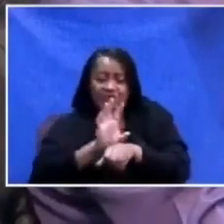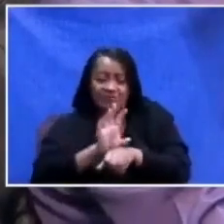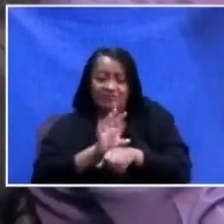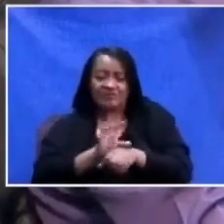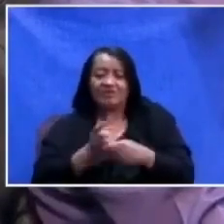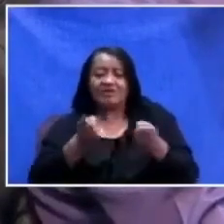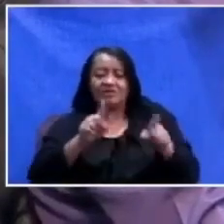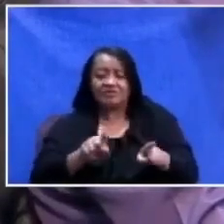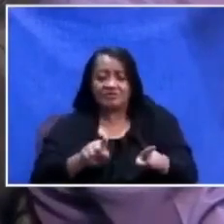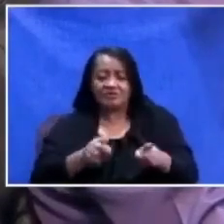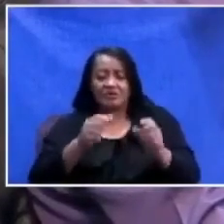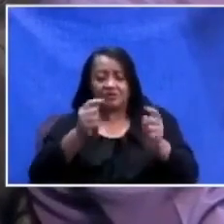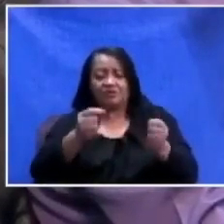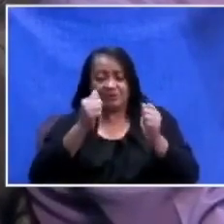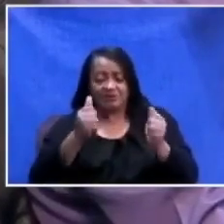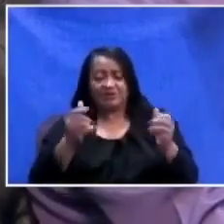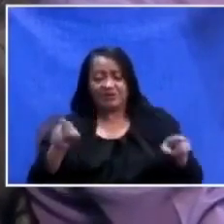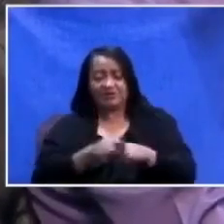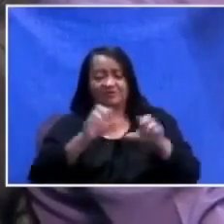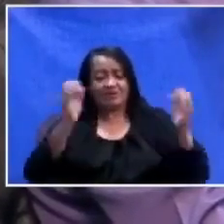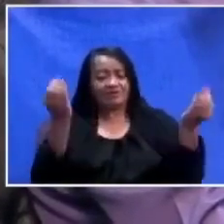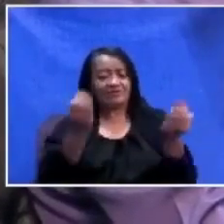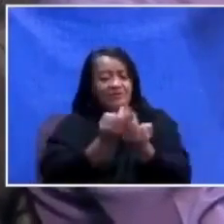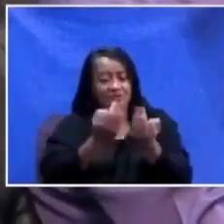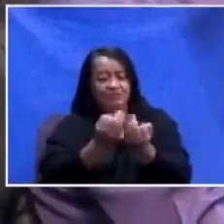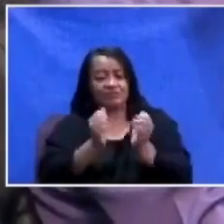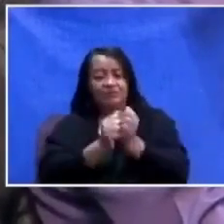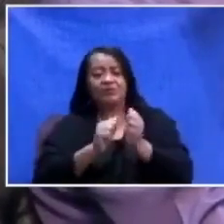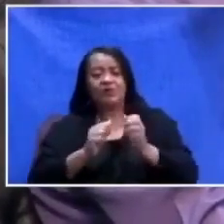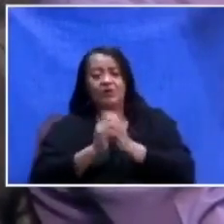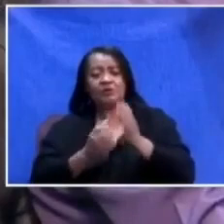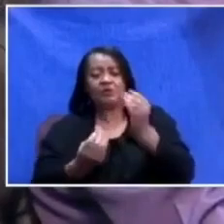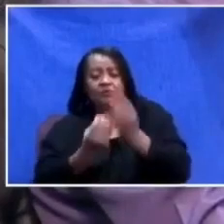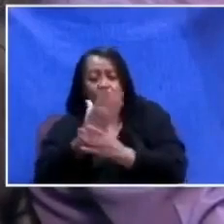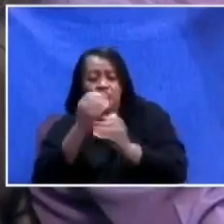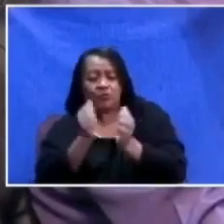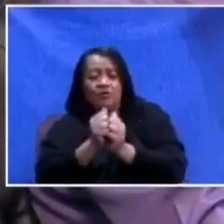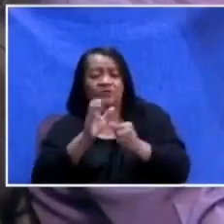individually and collectively, and as a family, we grew with the church. So